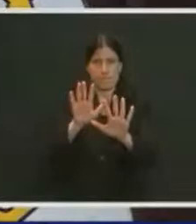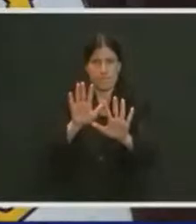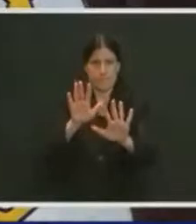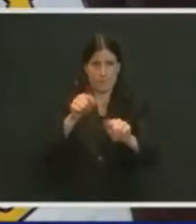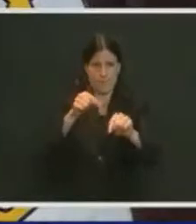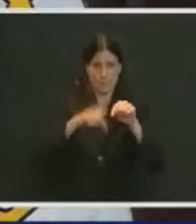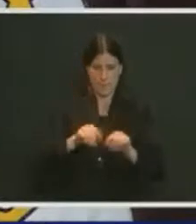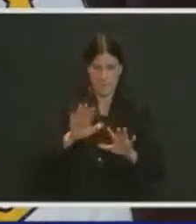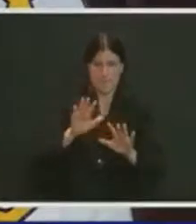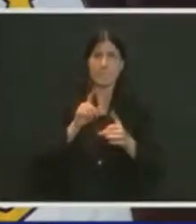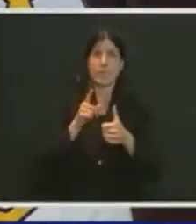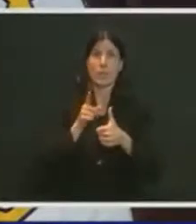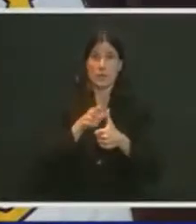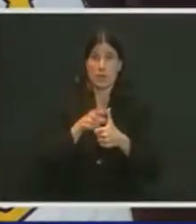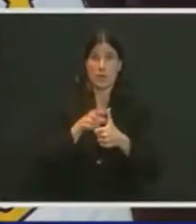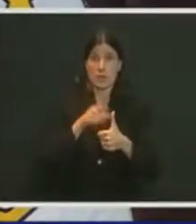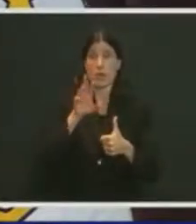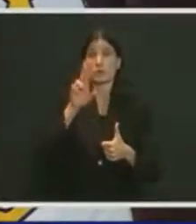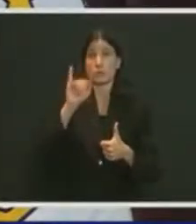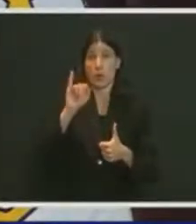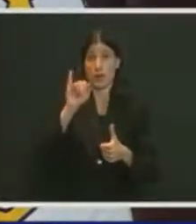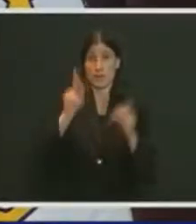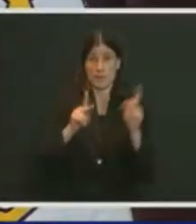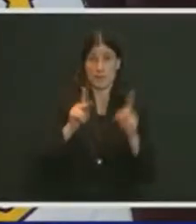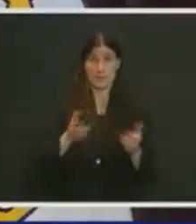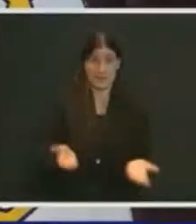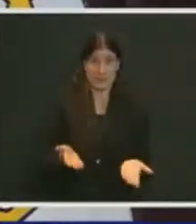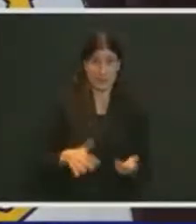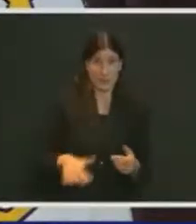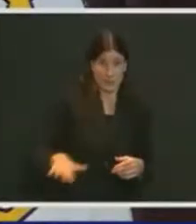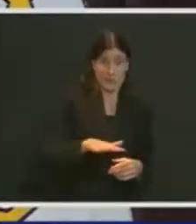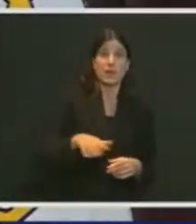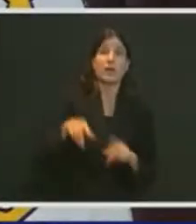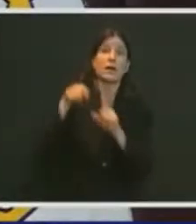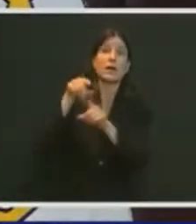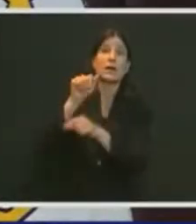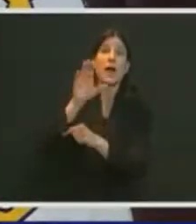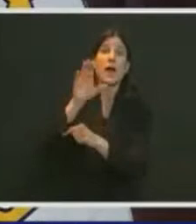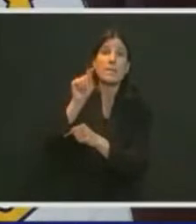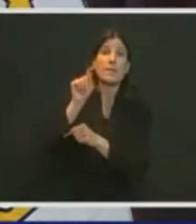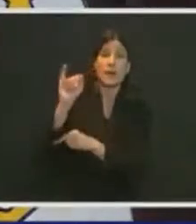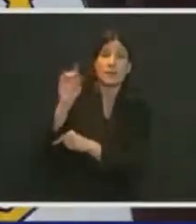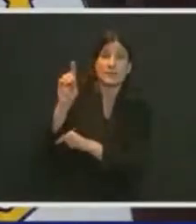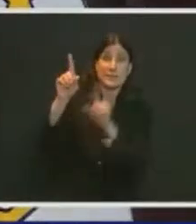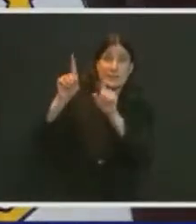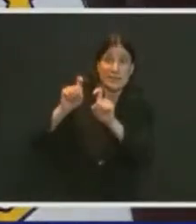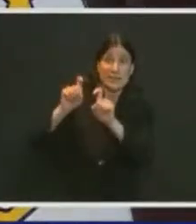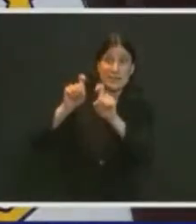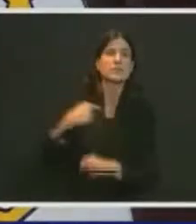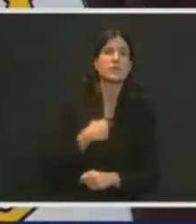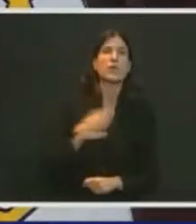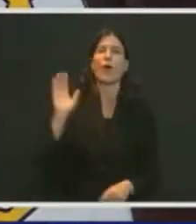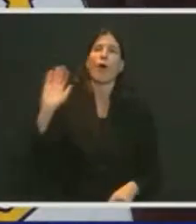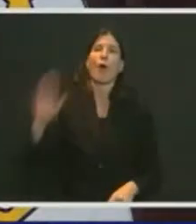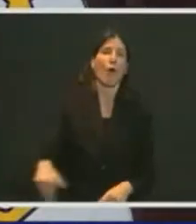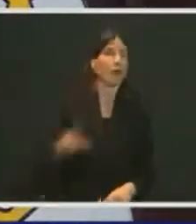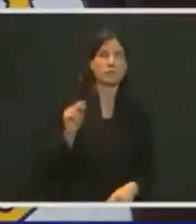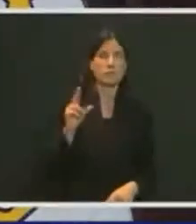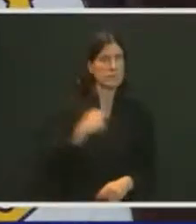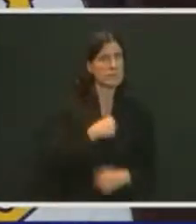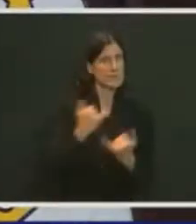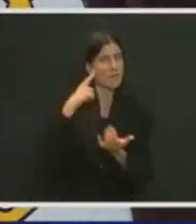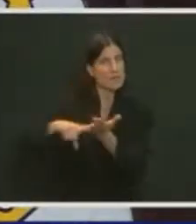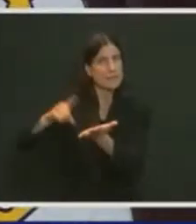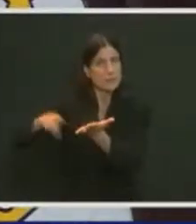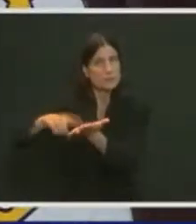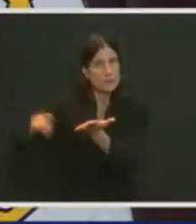we are taking this information seriously, we are evaluating it, and we're balancing it with the benefit that we